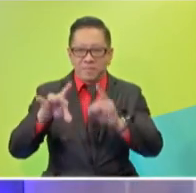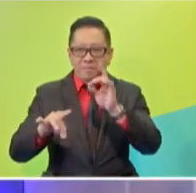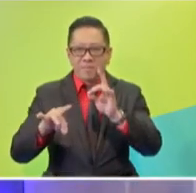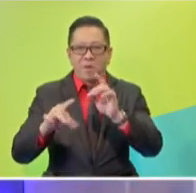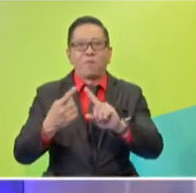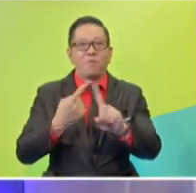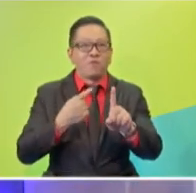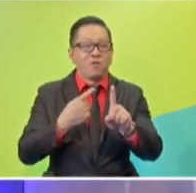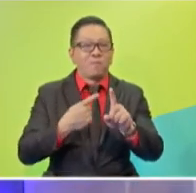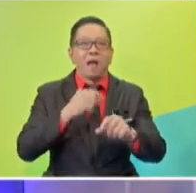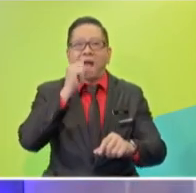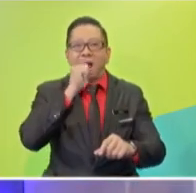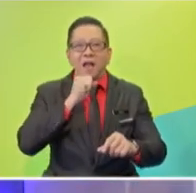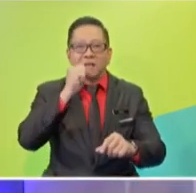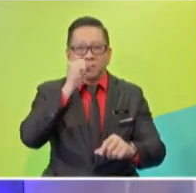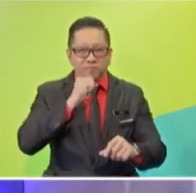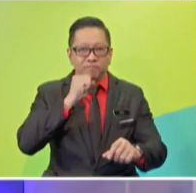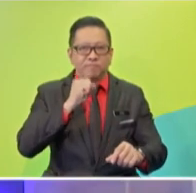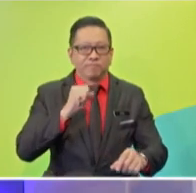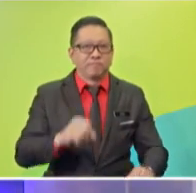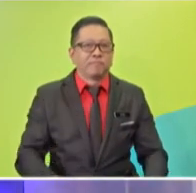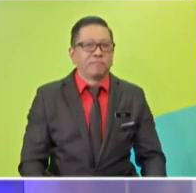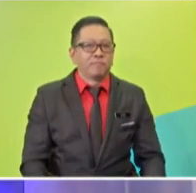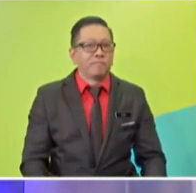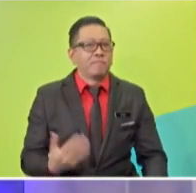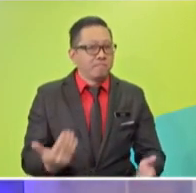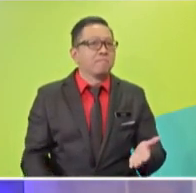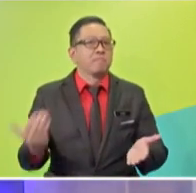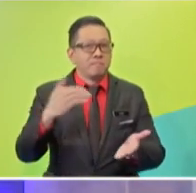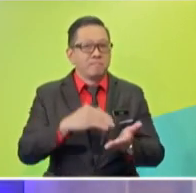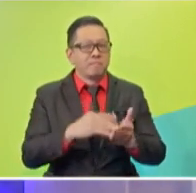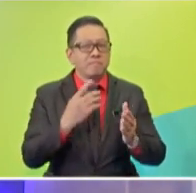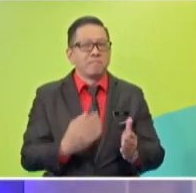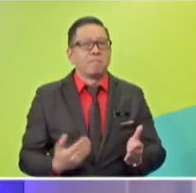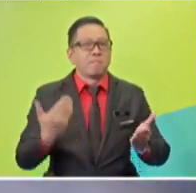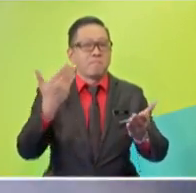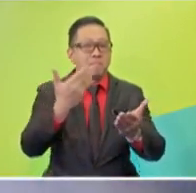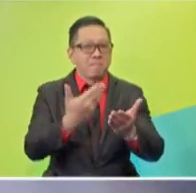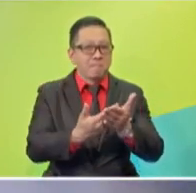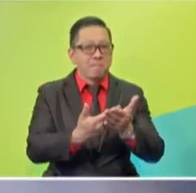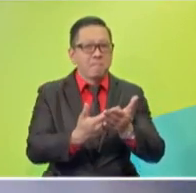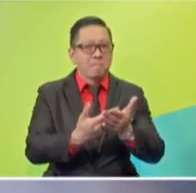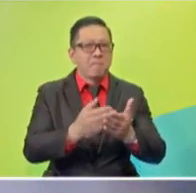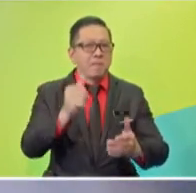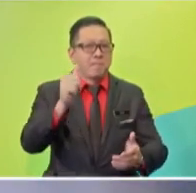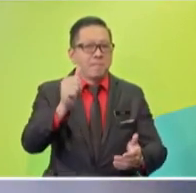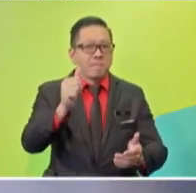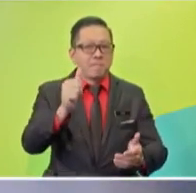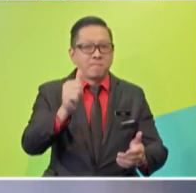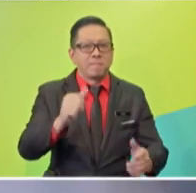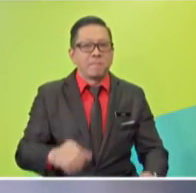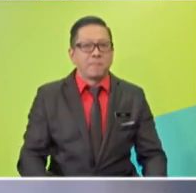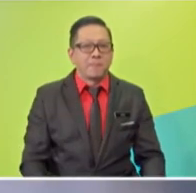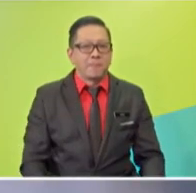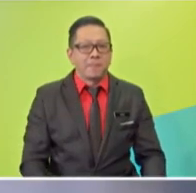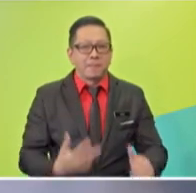each flavor. Another thumbs up. Okay, but right now it's for Ilman. All right, for the third